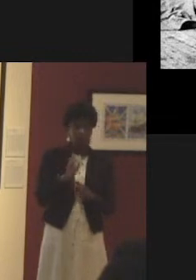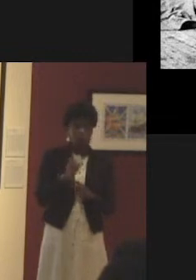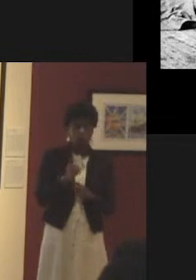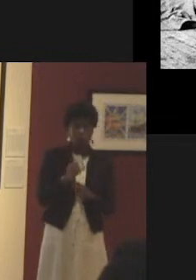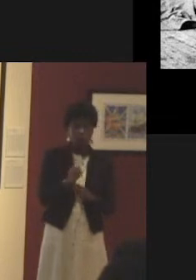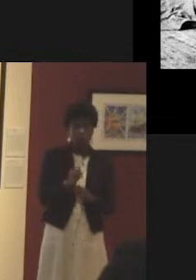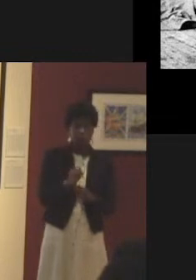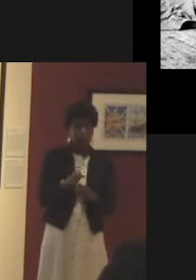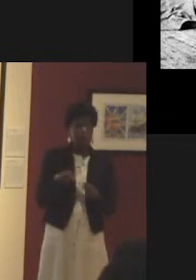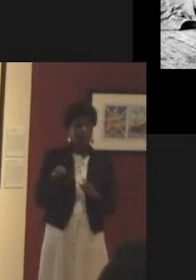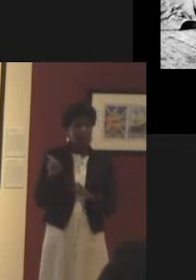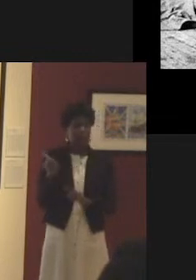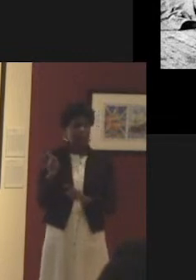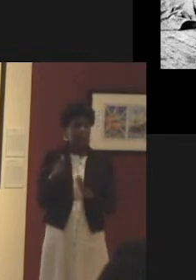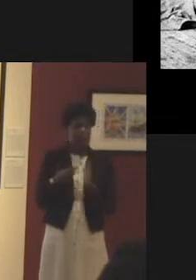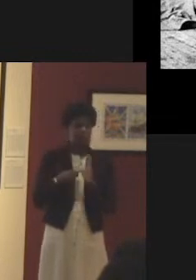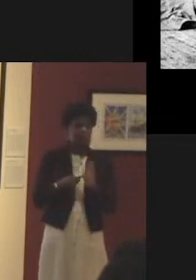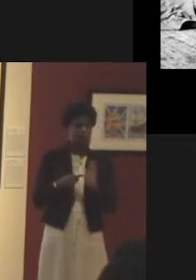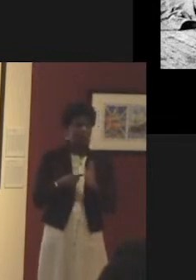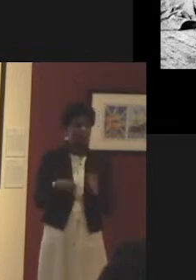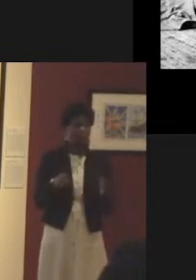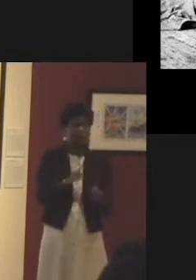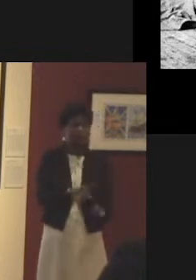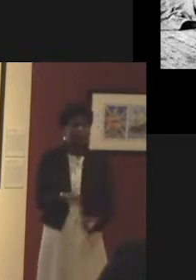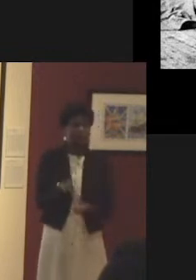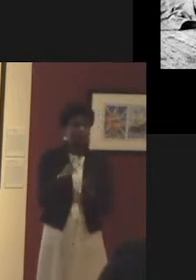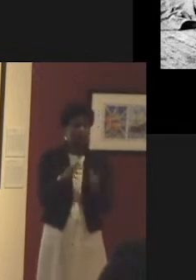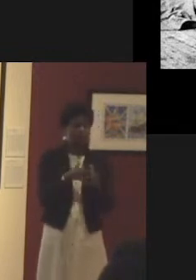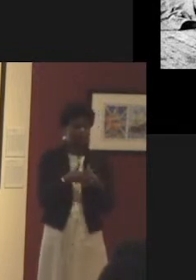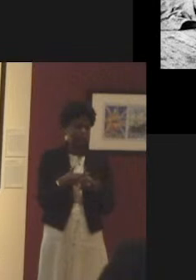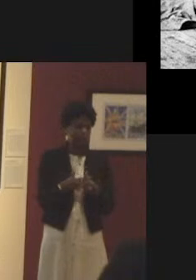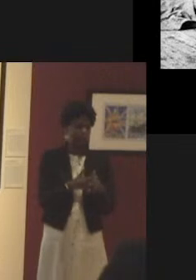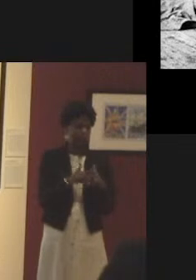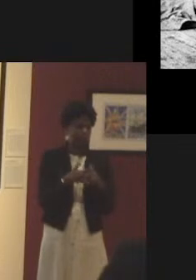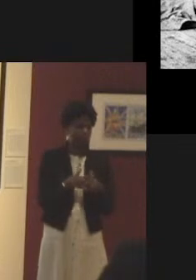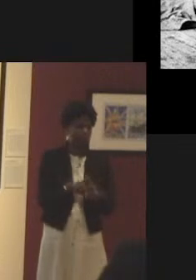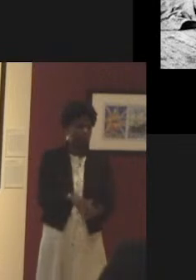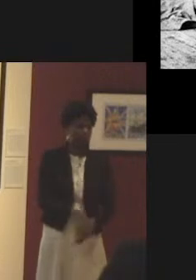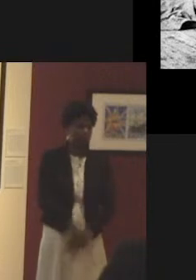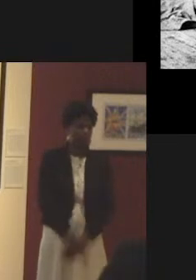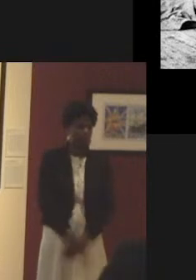coyote represented the spirit of America.